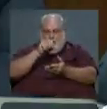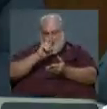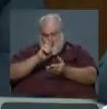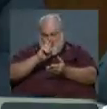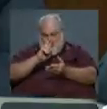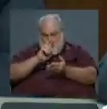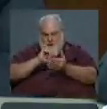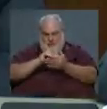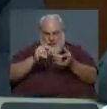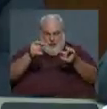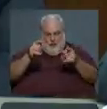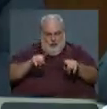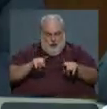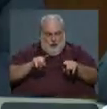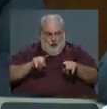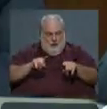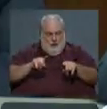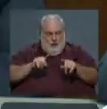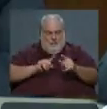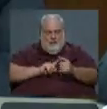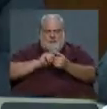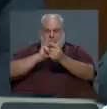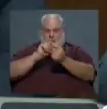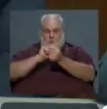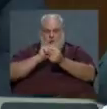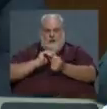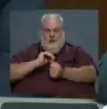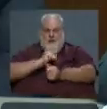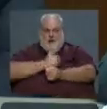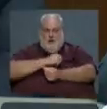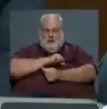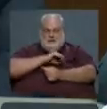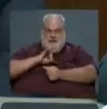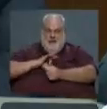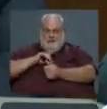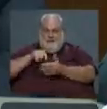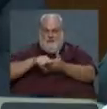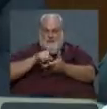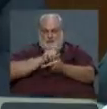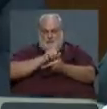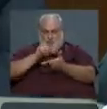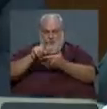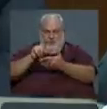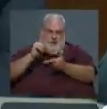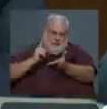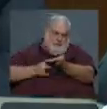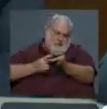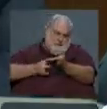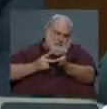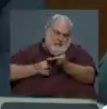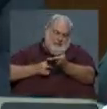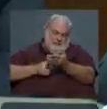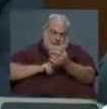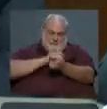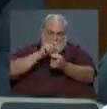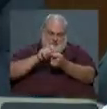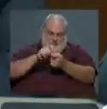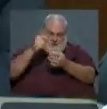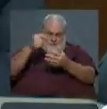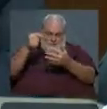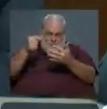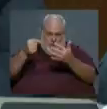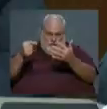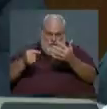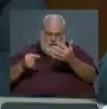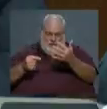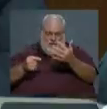and that occurred this morning, and I'll be meeting with our staff later this week to go over the discussions from the